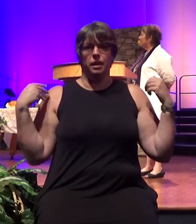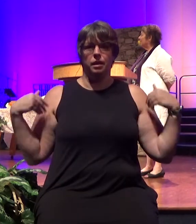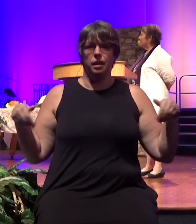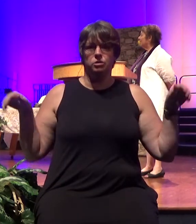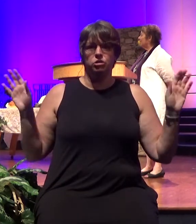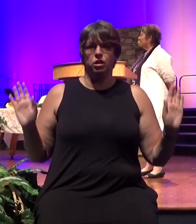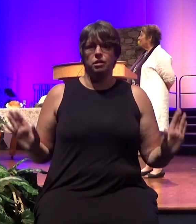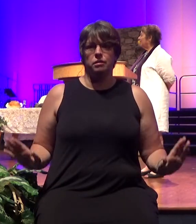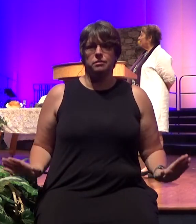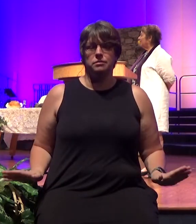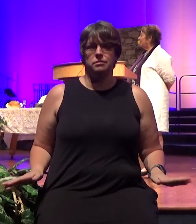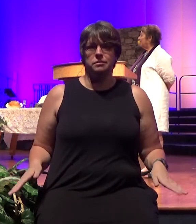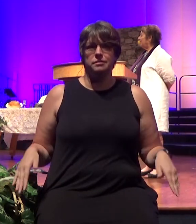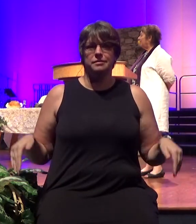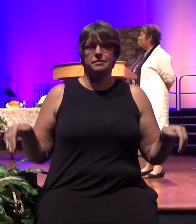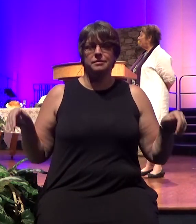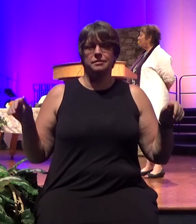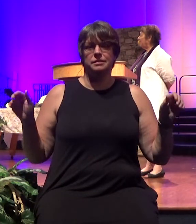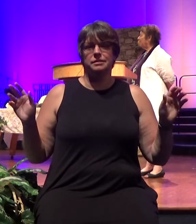angels.